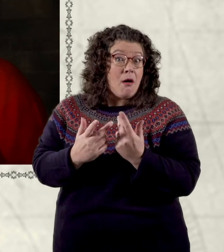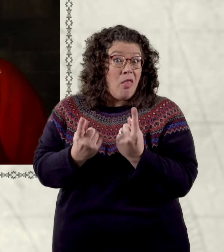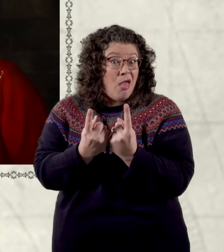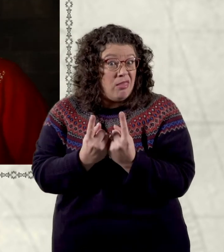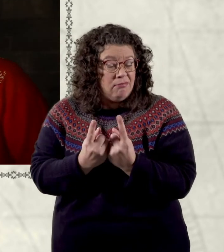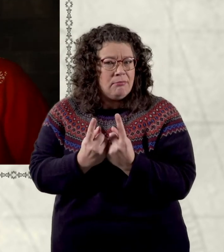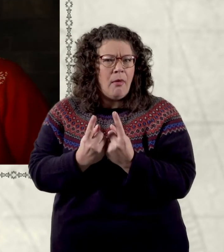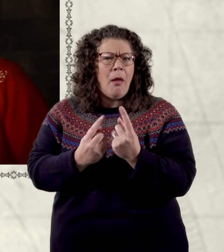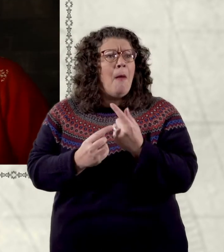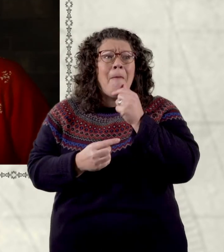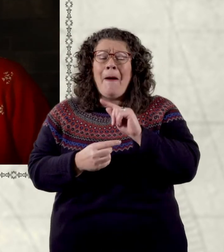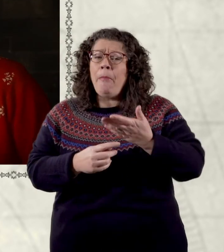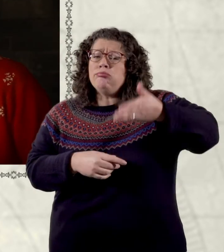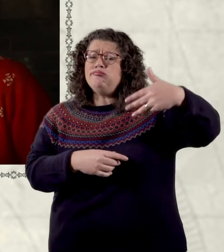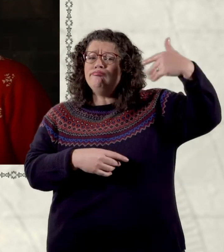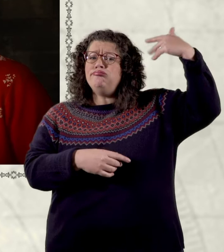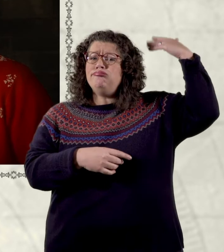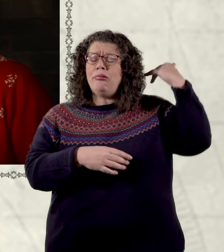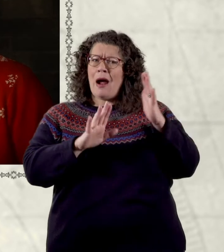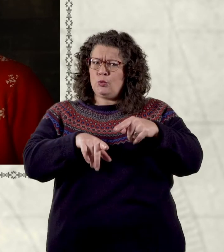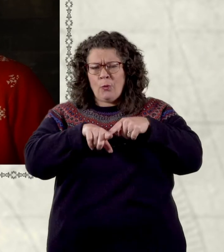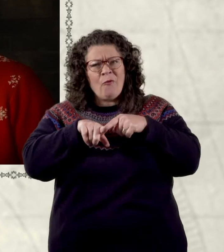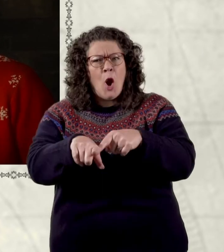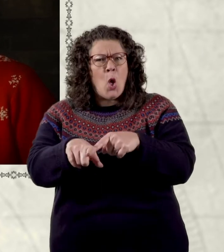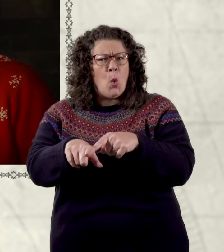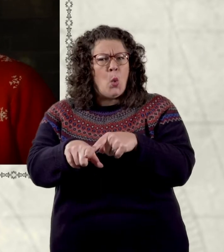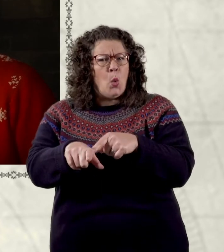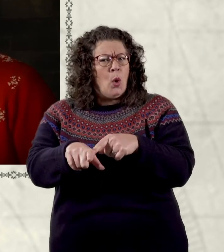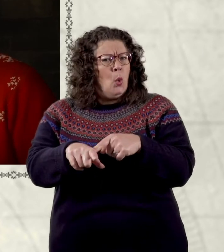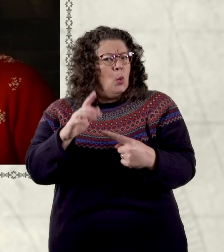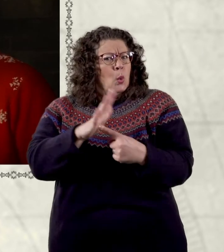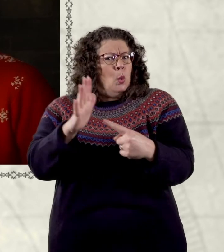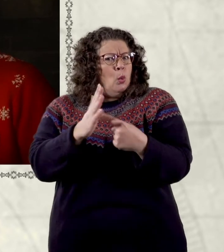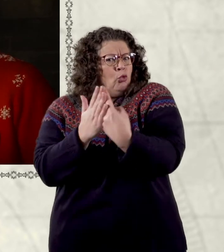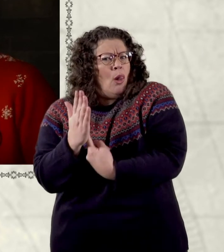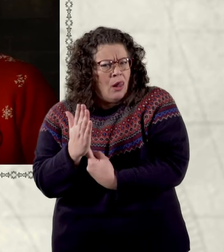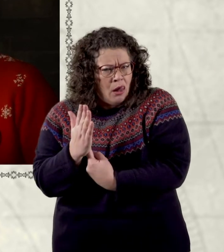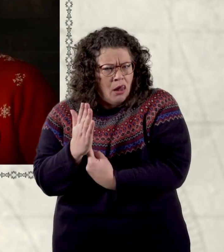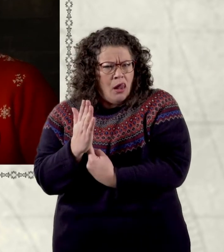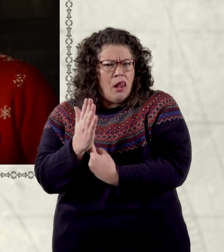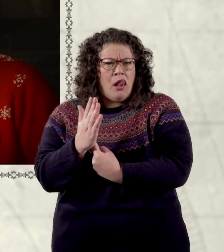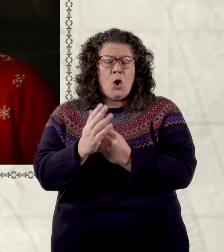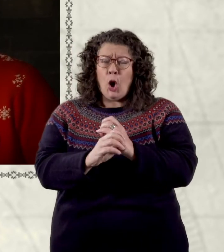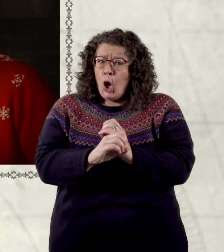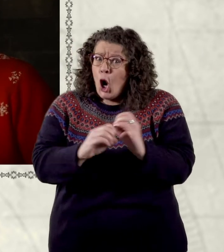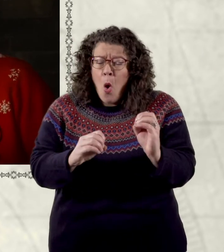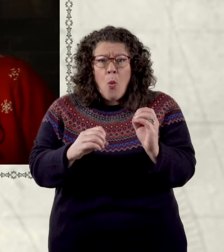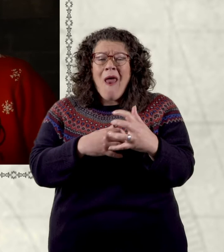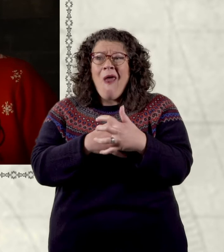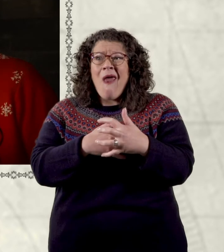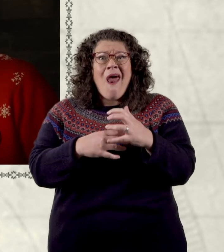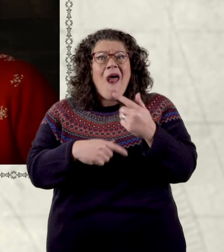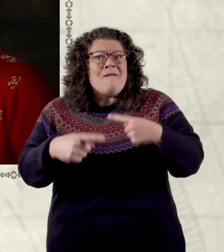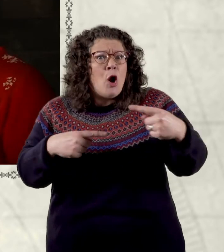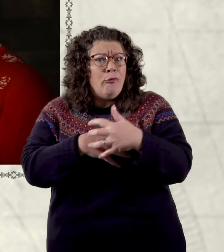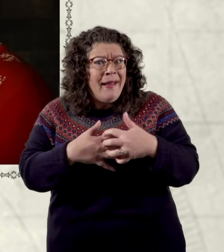And another thing, people in the past had to follow the golden rule, which was no evergreens,